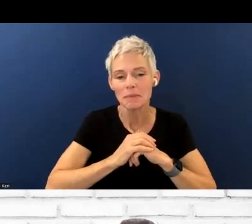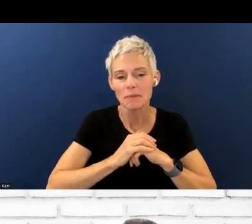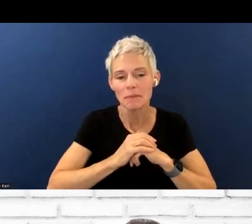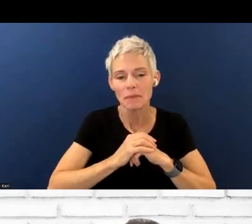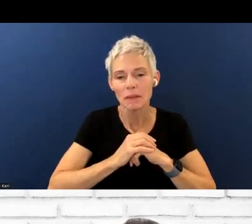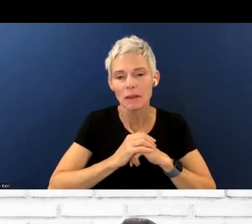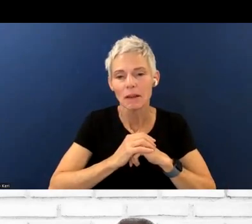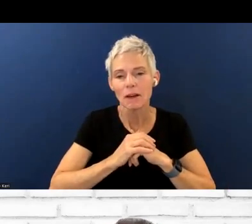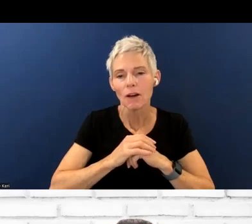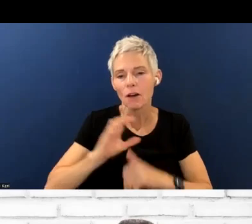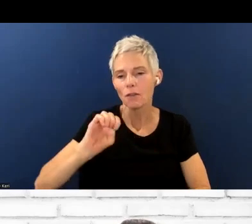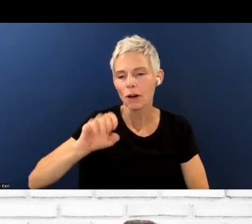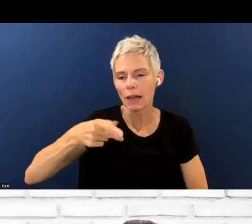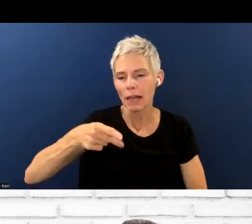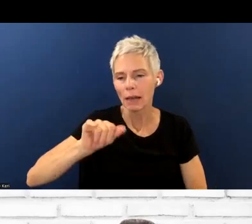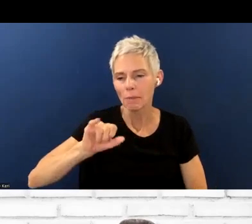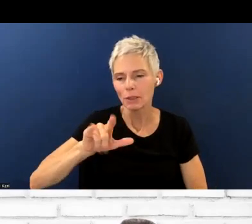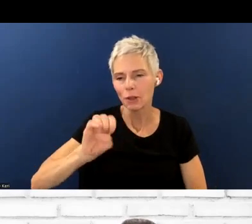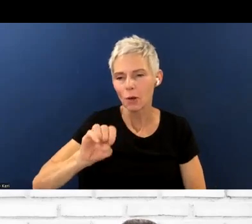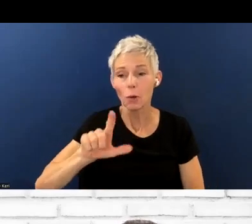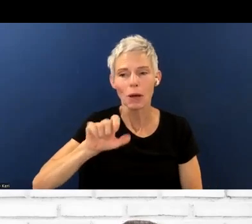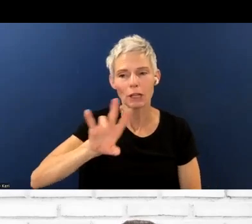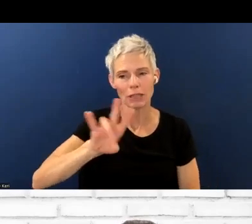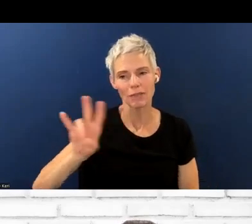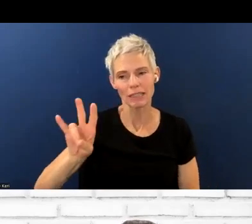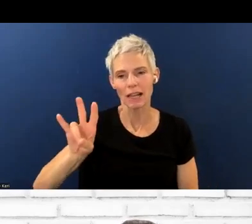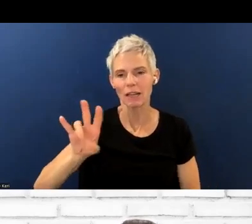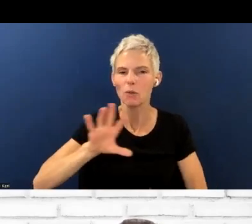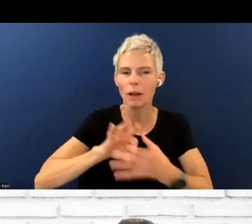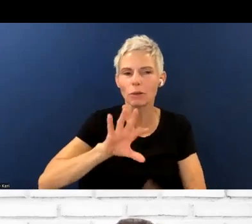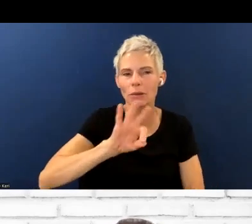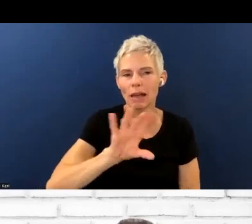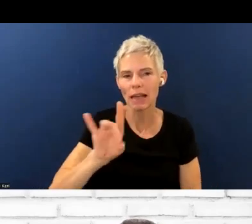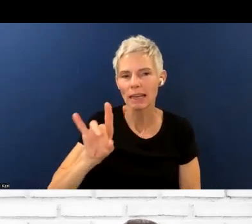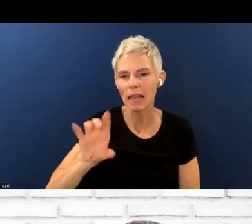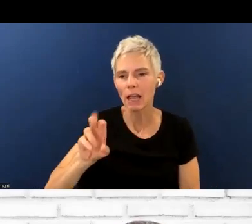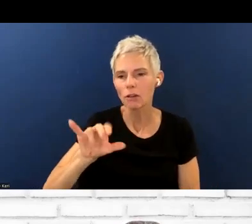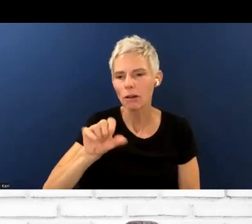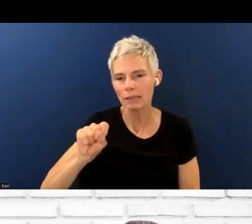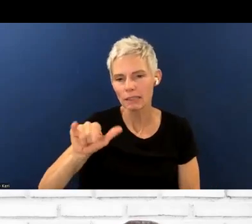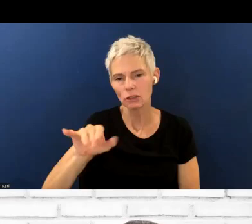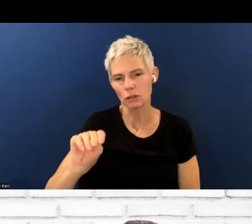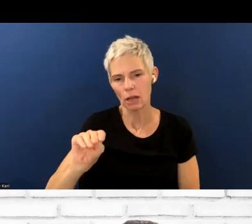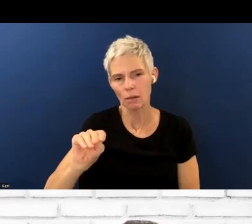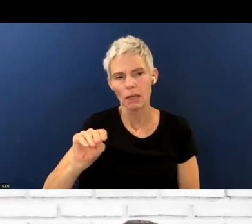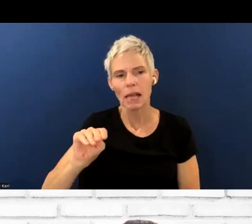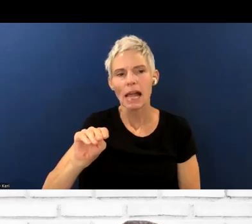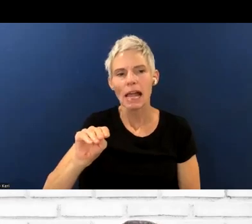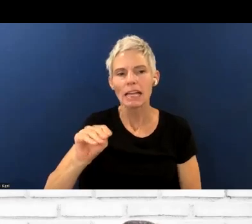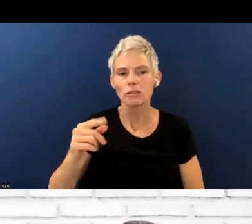for episode 177 of the 988 Crisis Jam, which will be about crisis continuum and